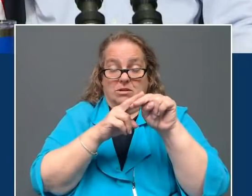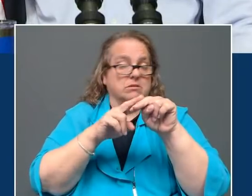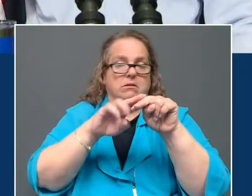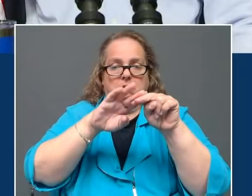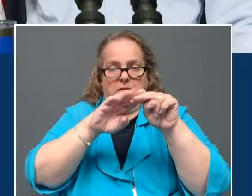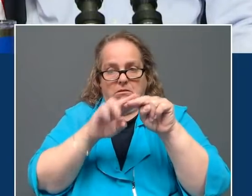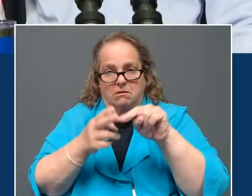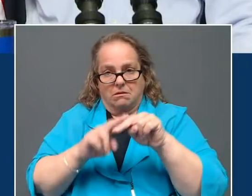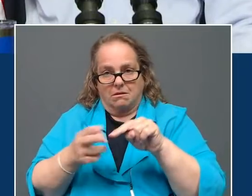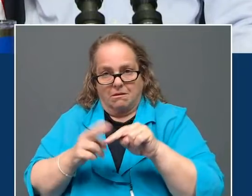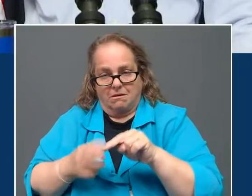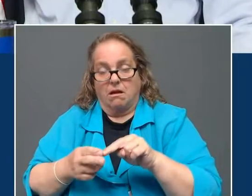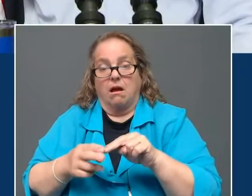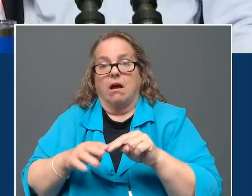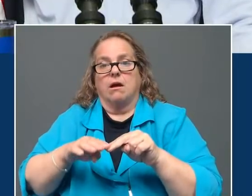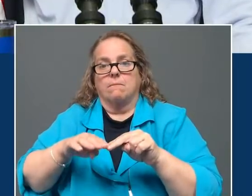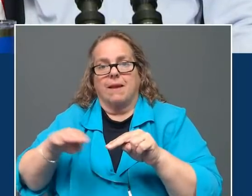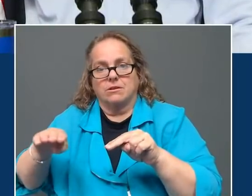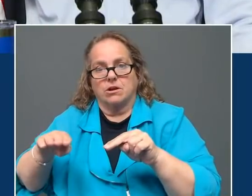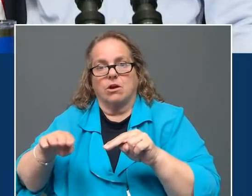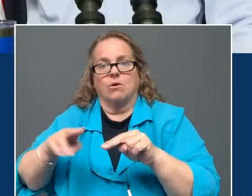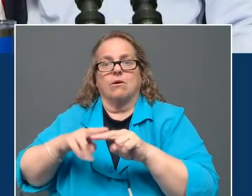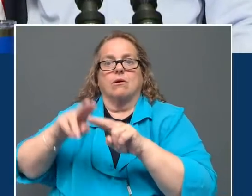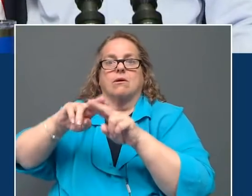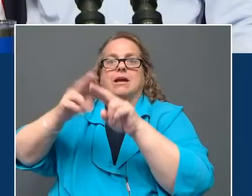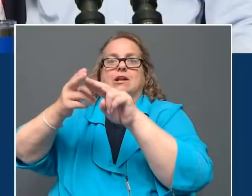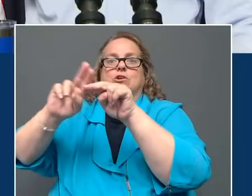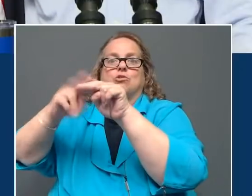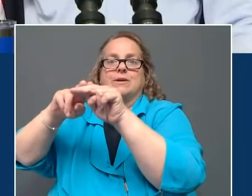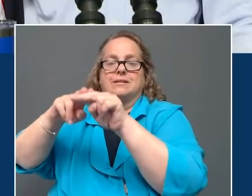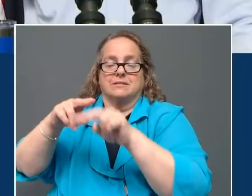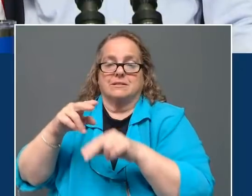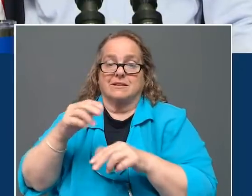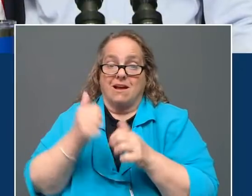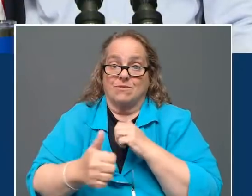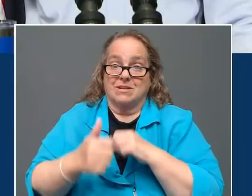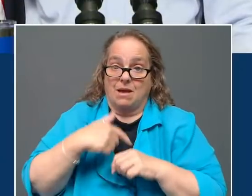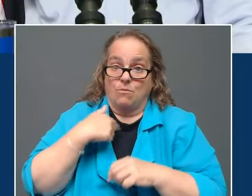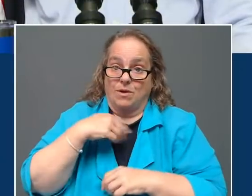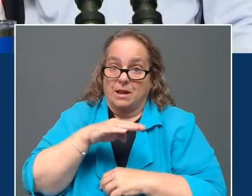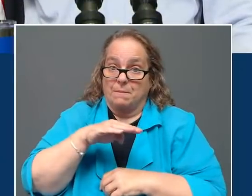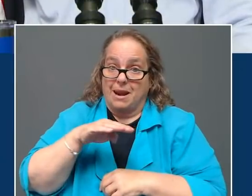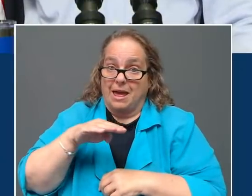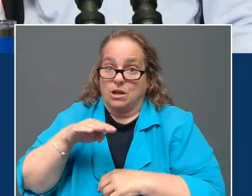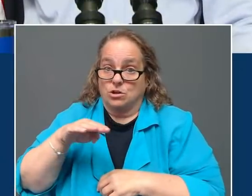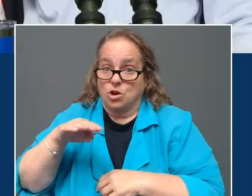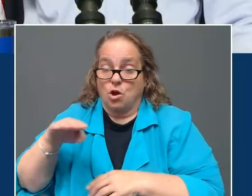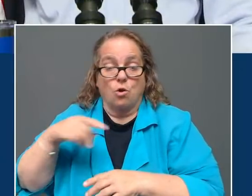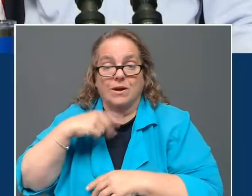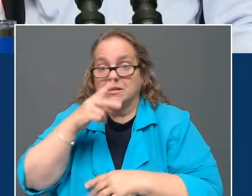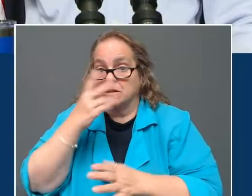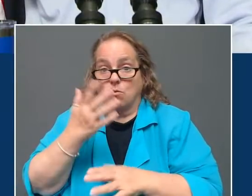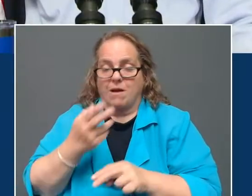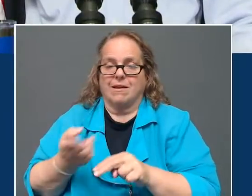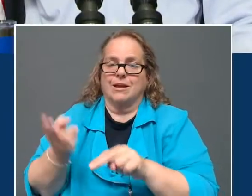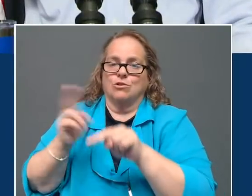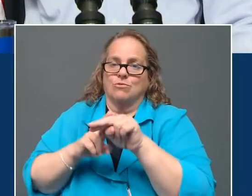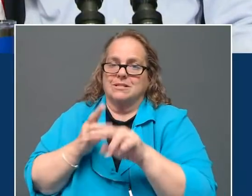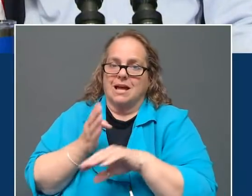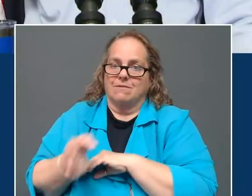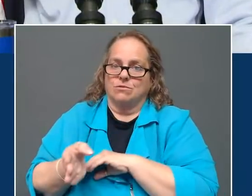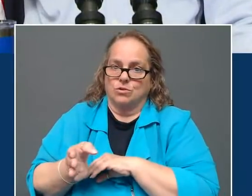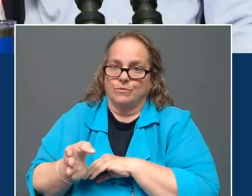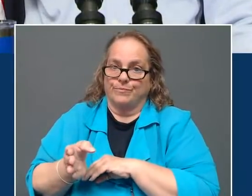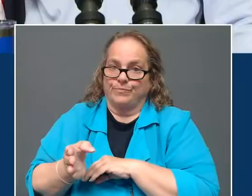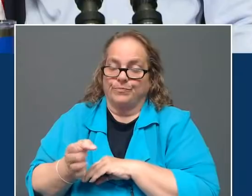now a plateau. Every time we've plateaued, what have we seen afterwards? We've seen an escalation and an increase. We can avoid